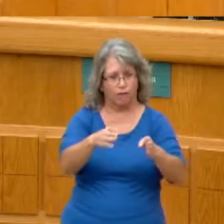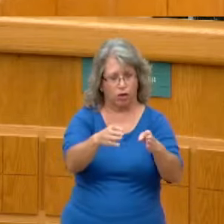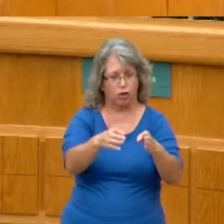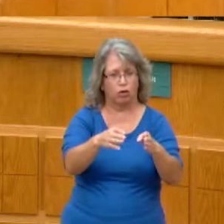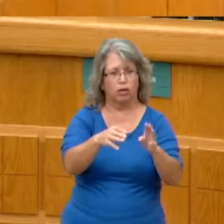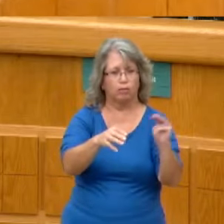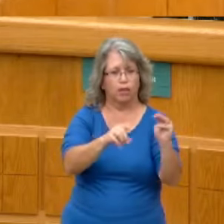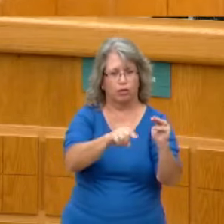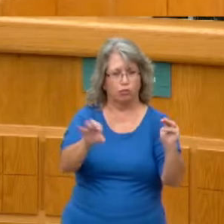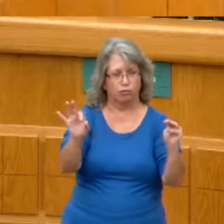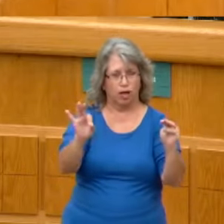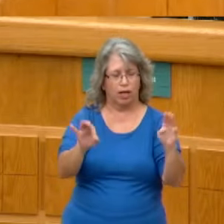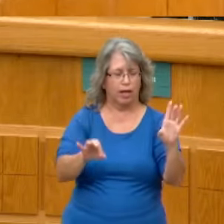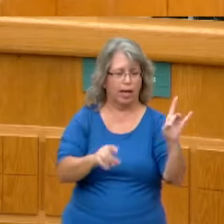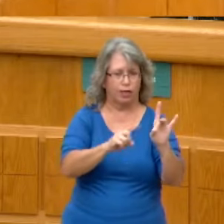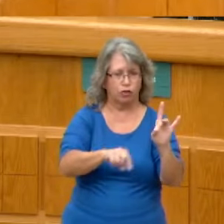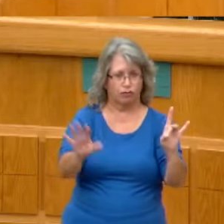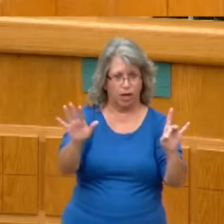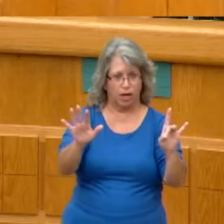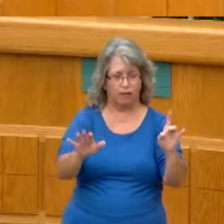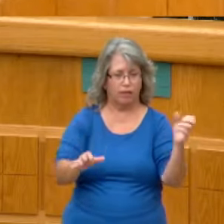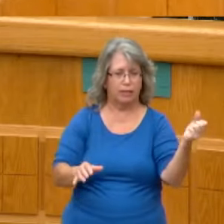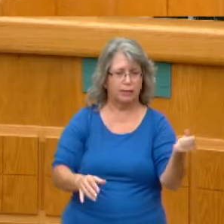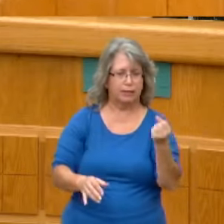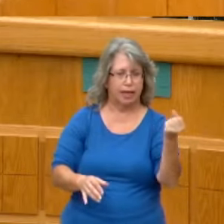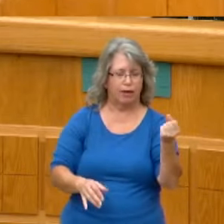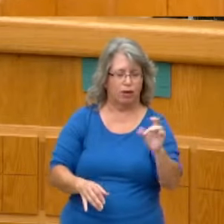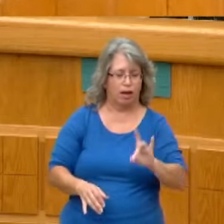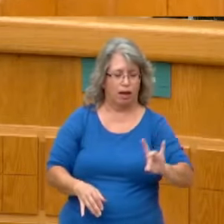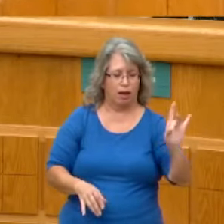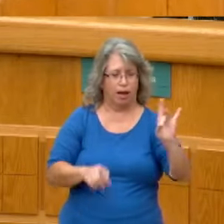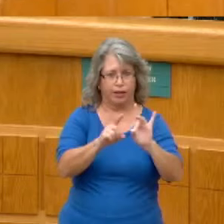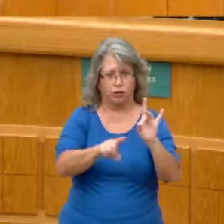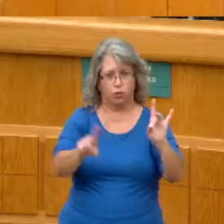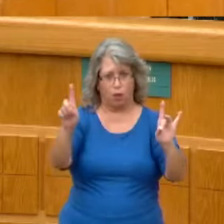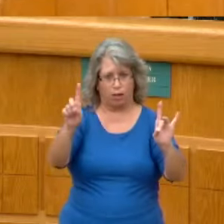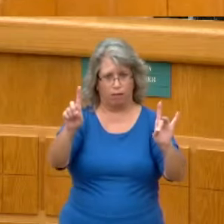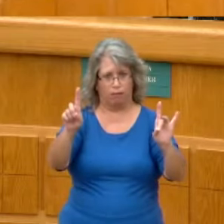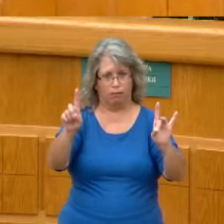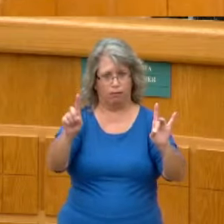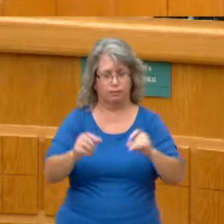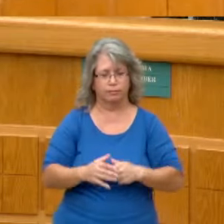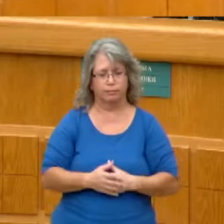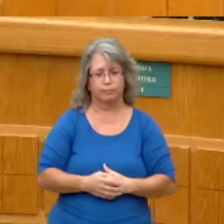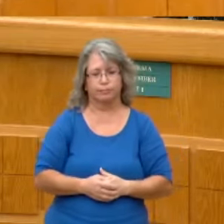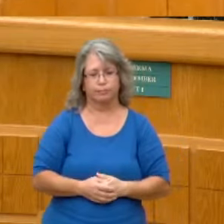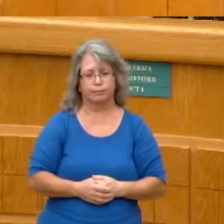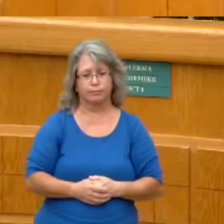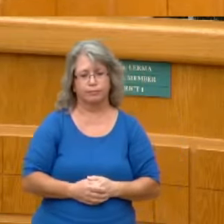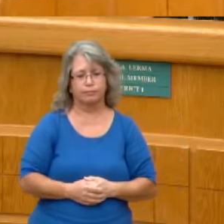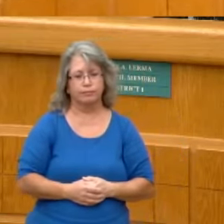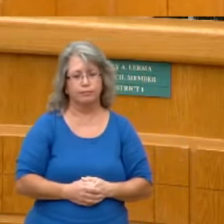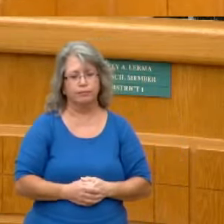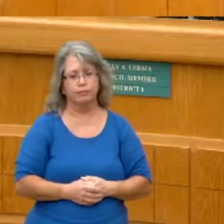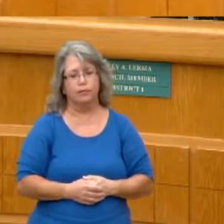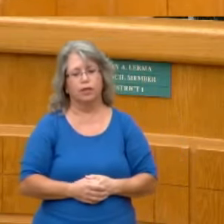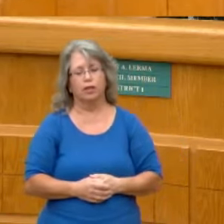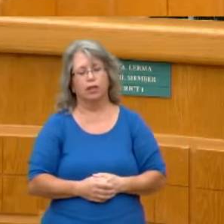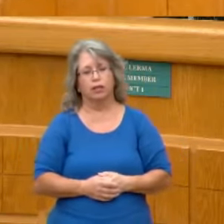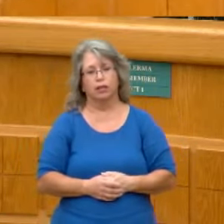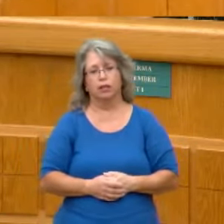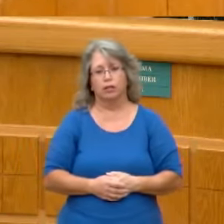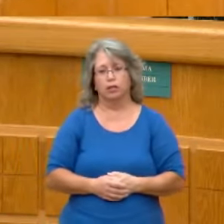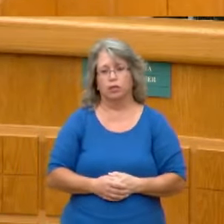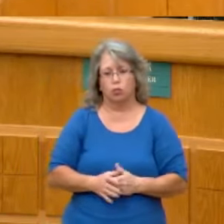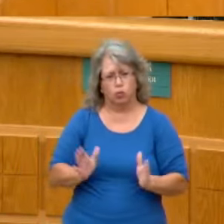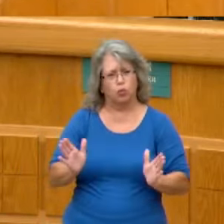8 a.m. to 5 p.m., Saturdays from 8 a.m. to 1 p.m. So we encourage you